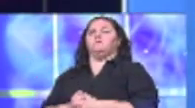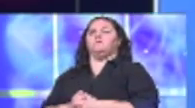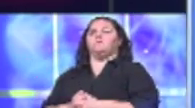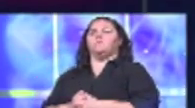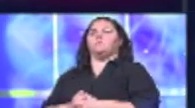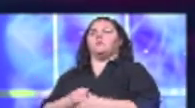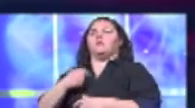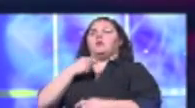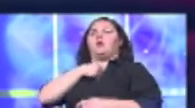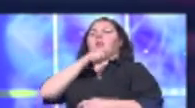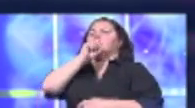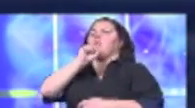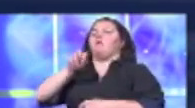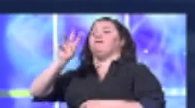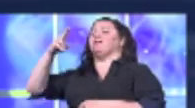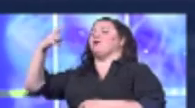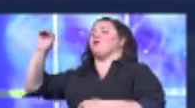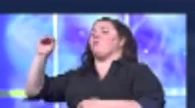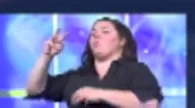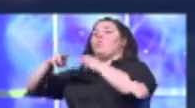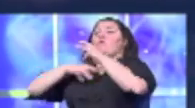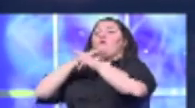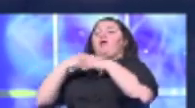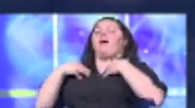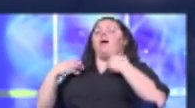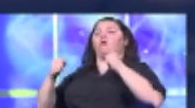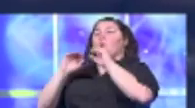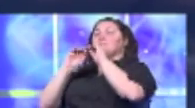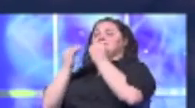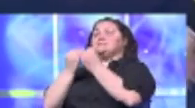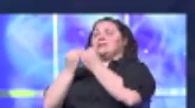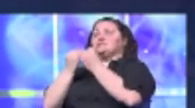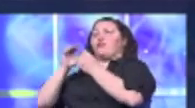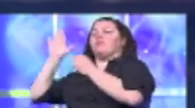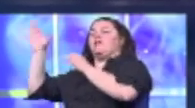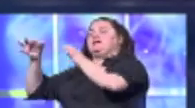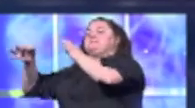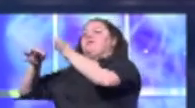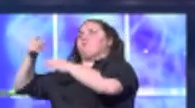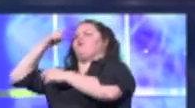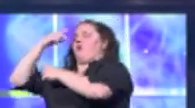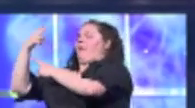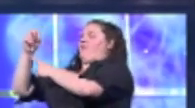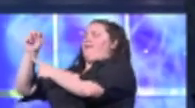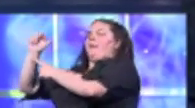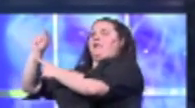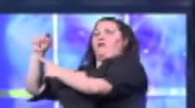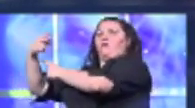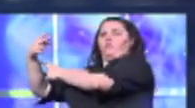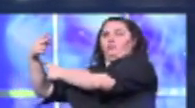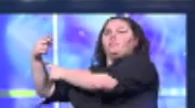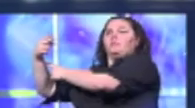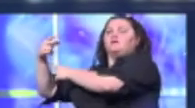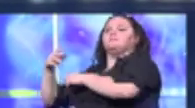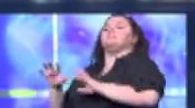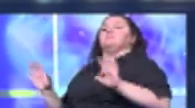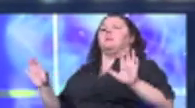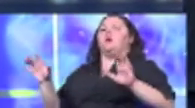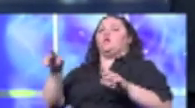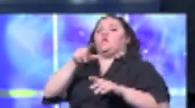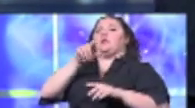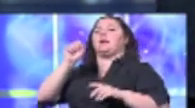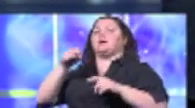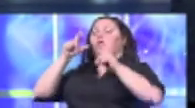I love the World Health Organization definition of health. And I always tell people for a second now, everybody, close your eyes